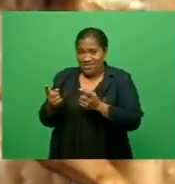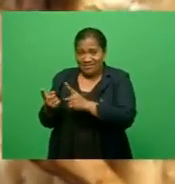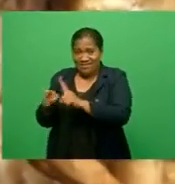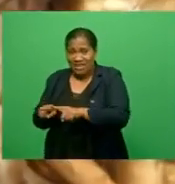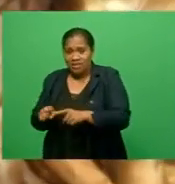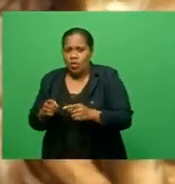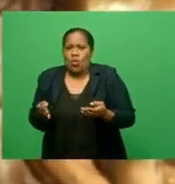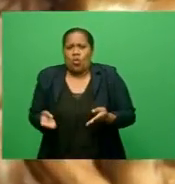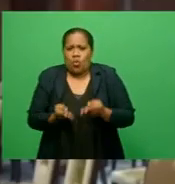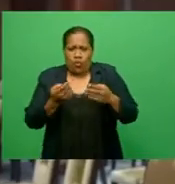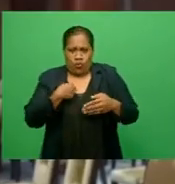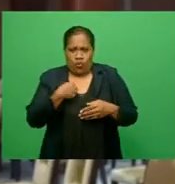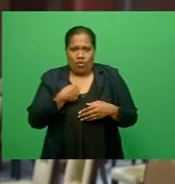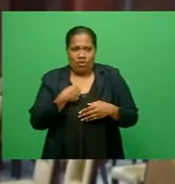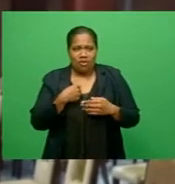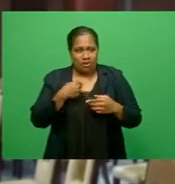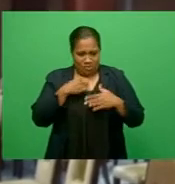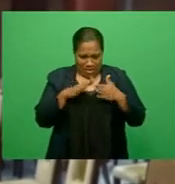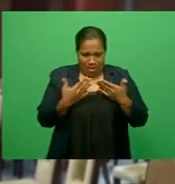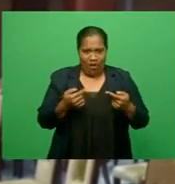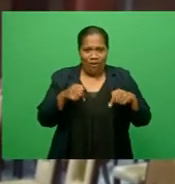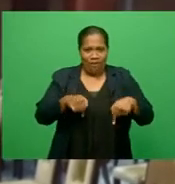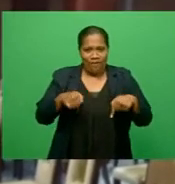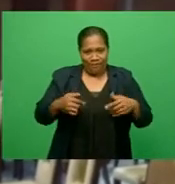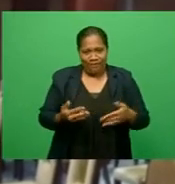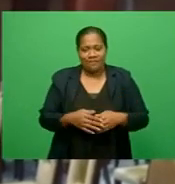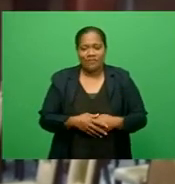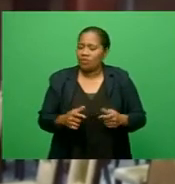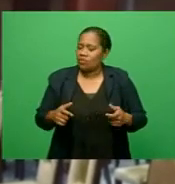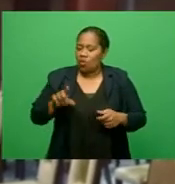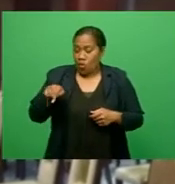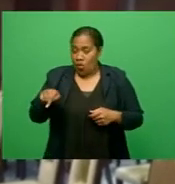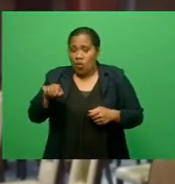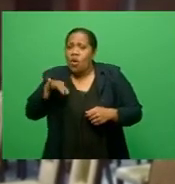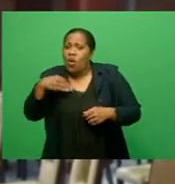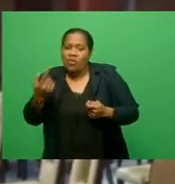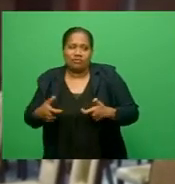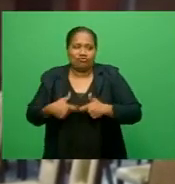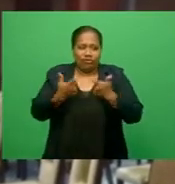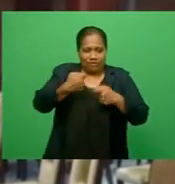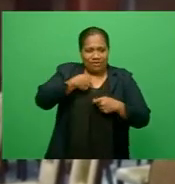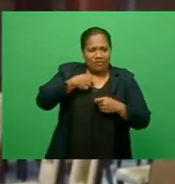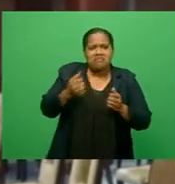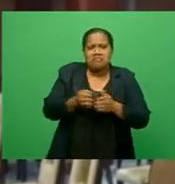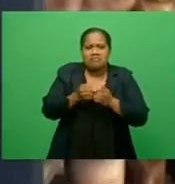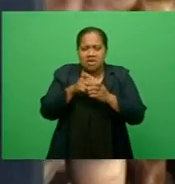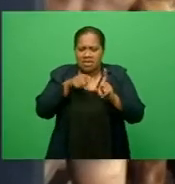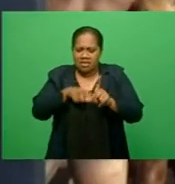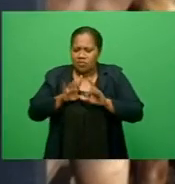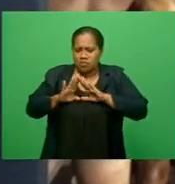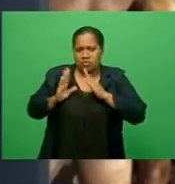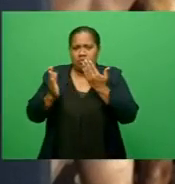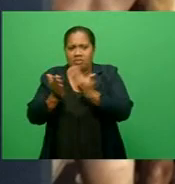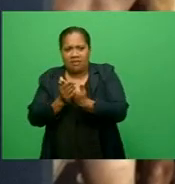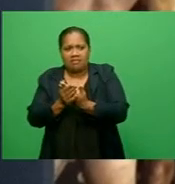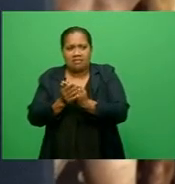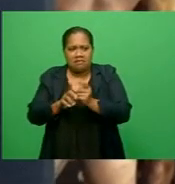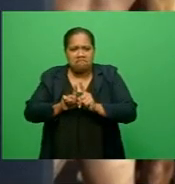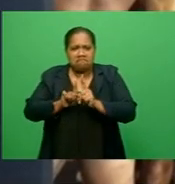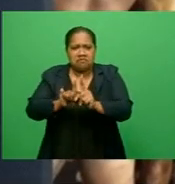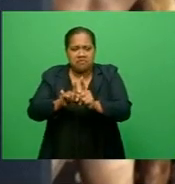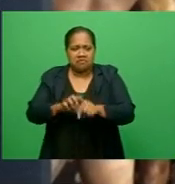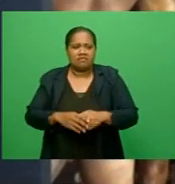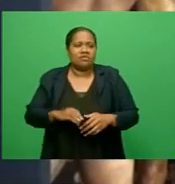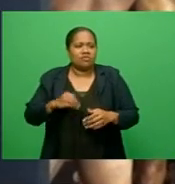is now. He's always been challenging me for many years. We've competed together. I think he brought out the best of